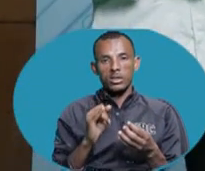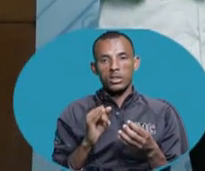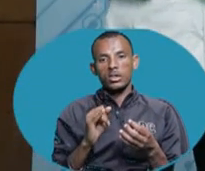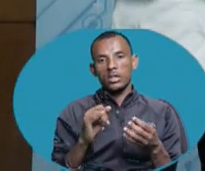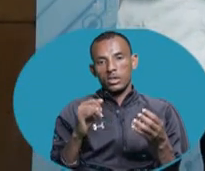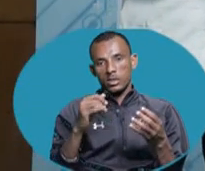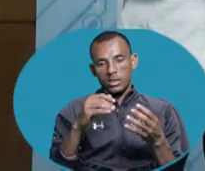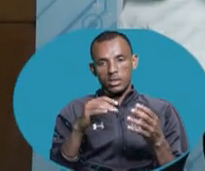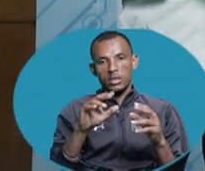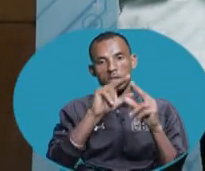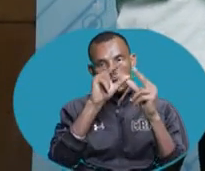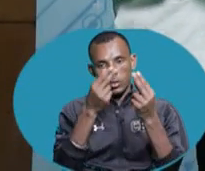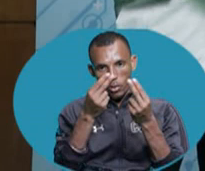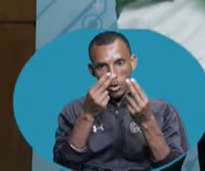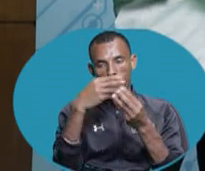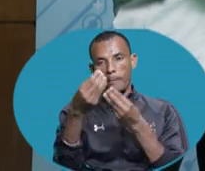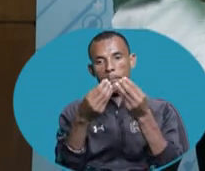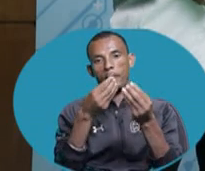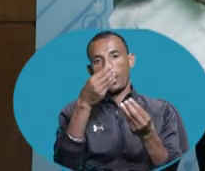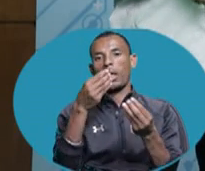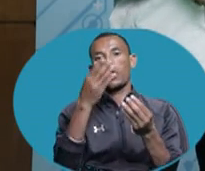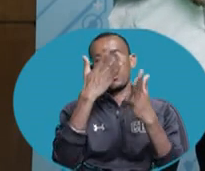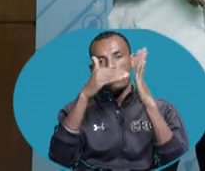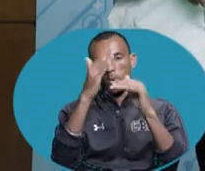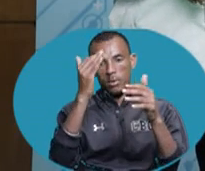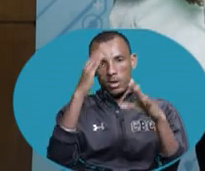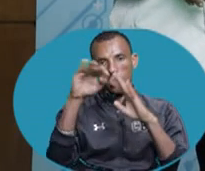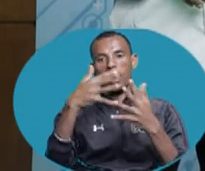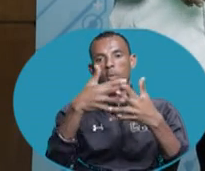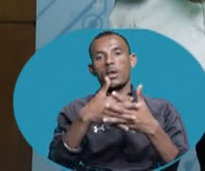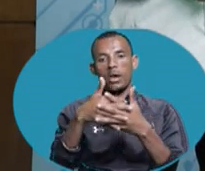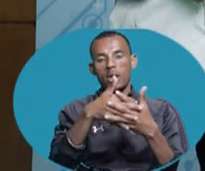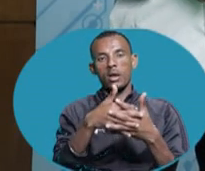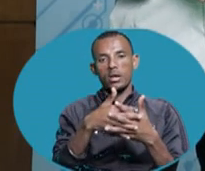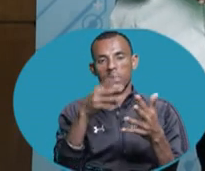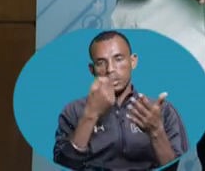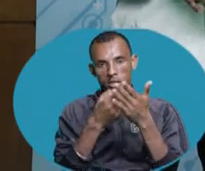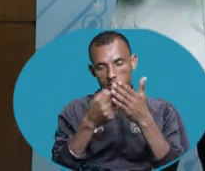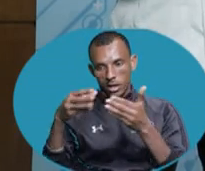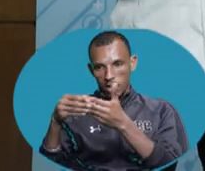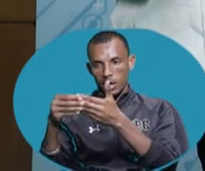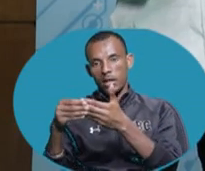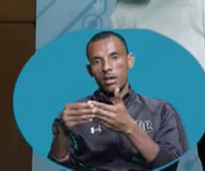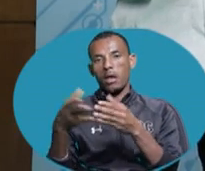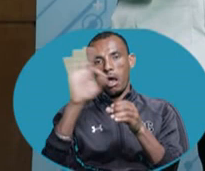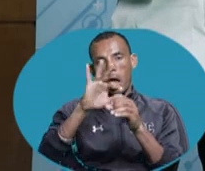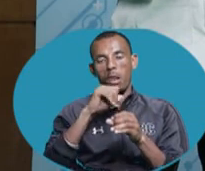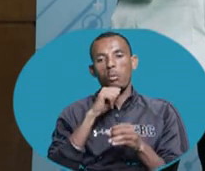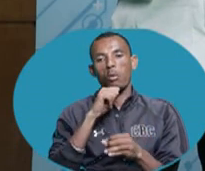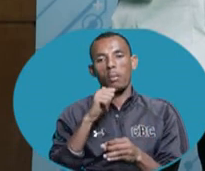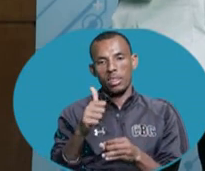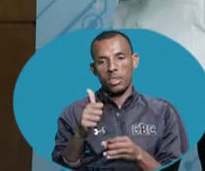in America, especially in USA. This Great Depreciation led to unemployment,